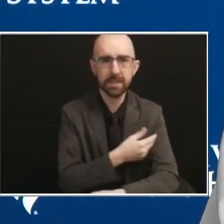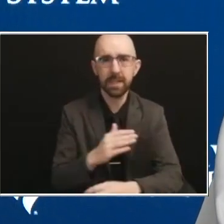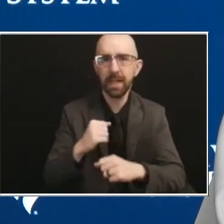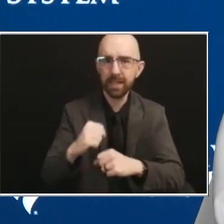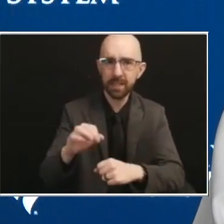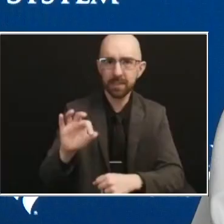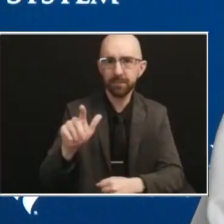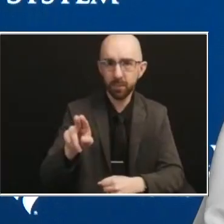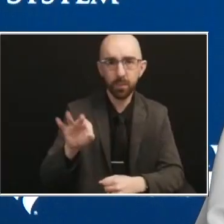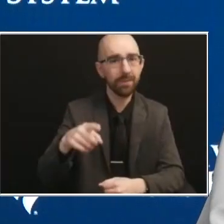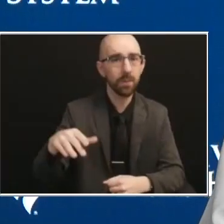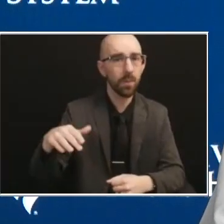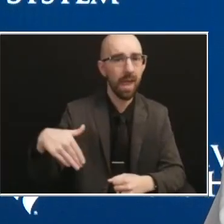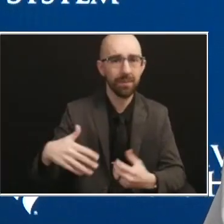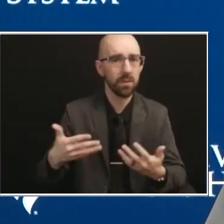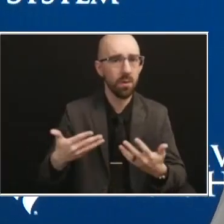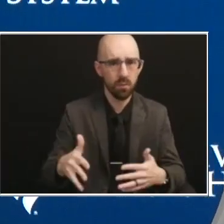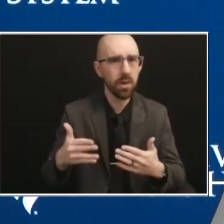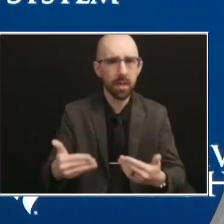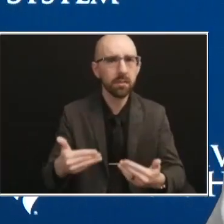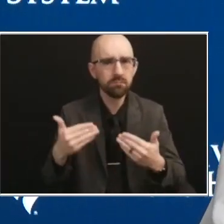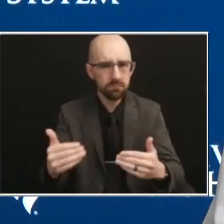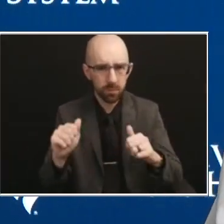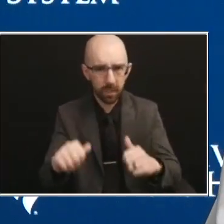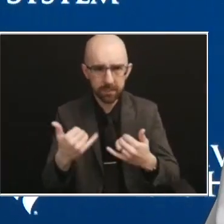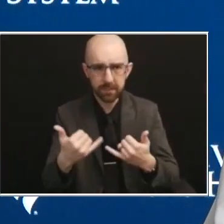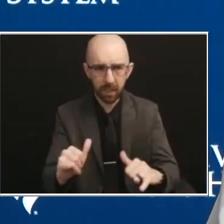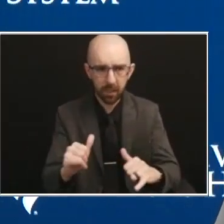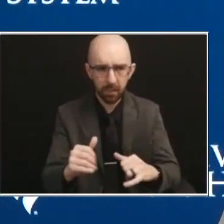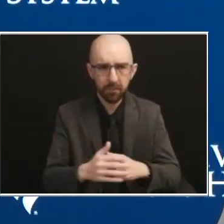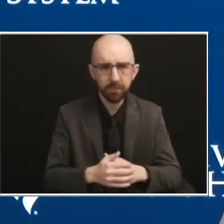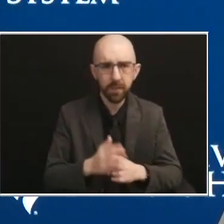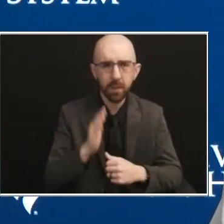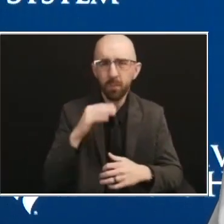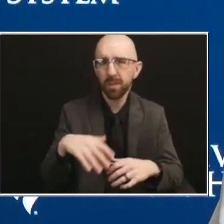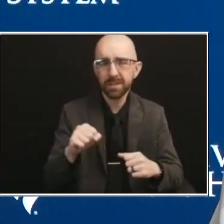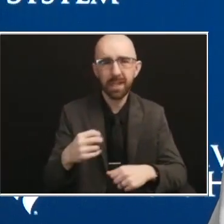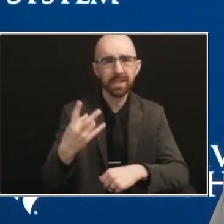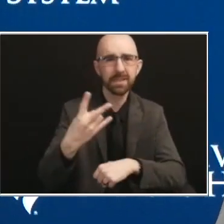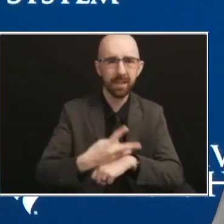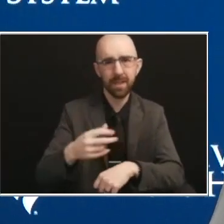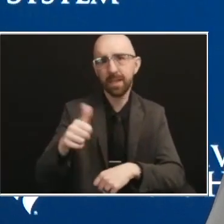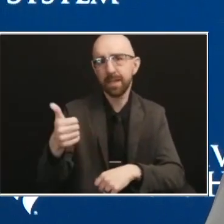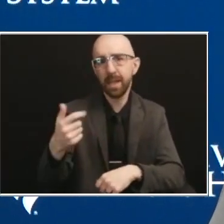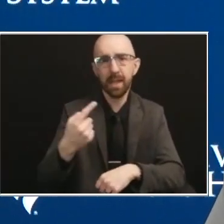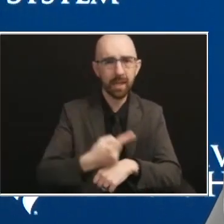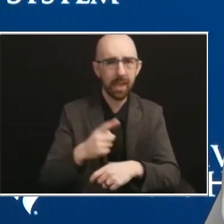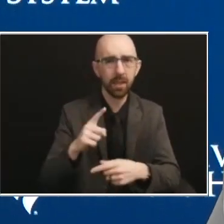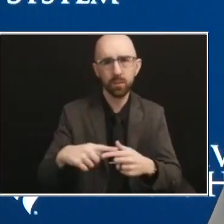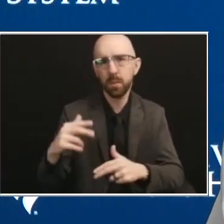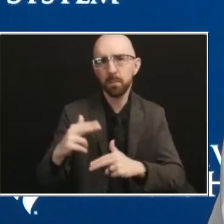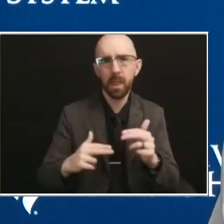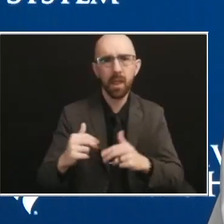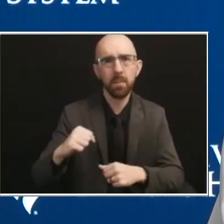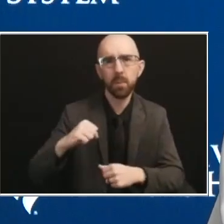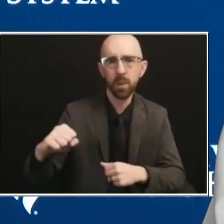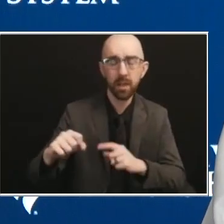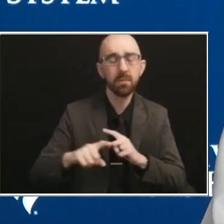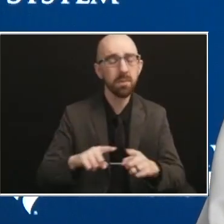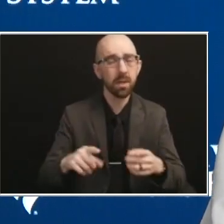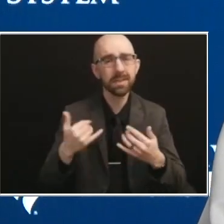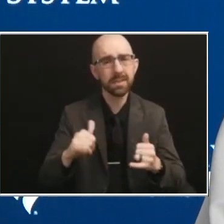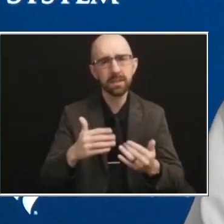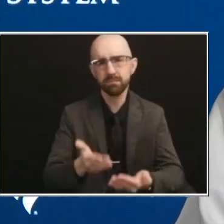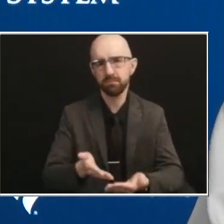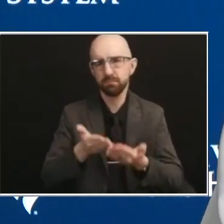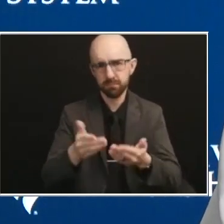season. It will still take, 7 to 10 days to really build some immunity, but it is still recommended to get it